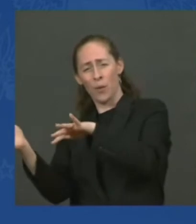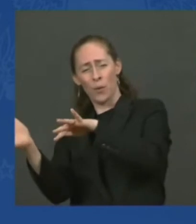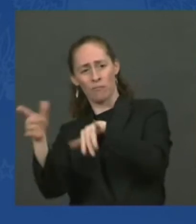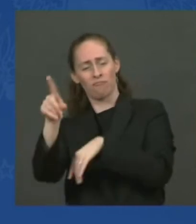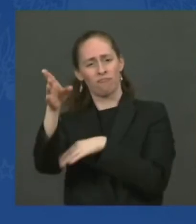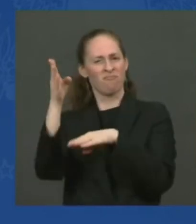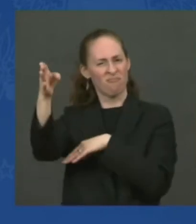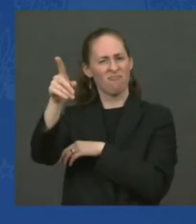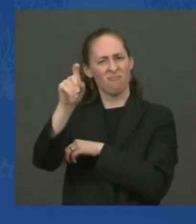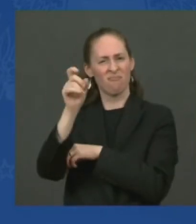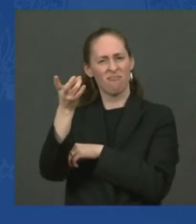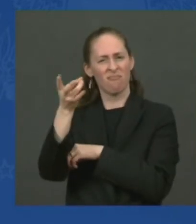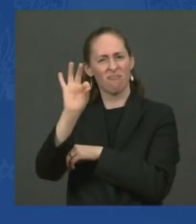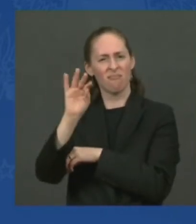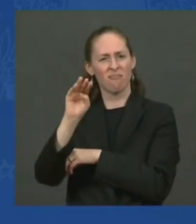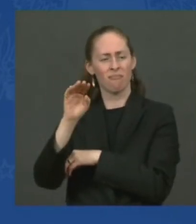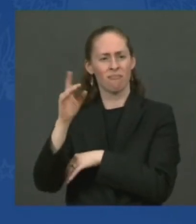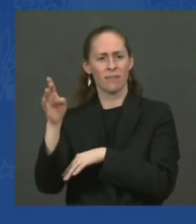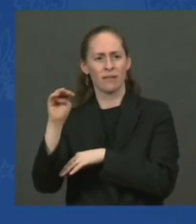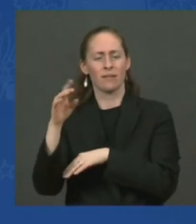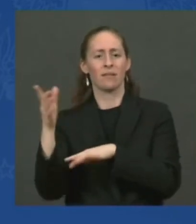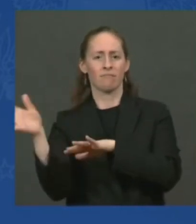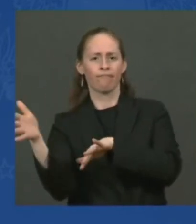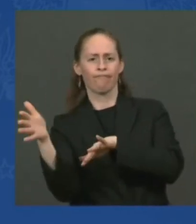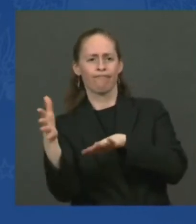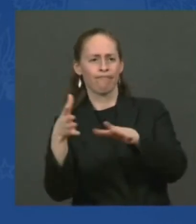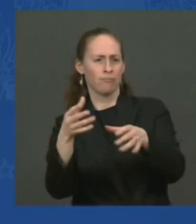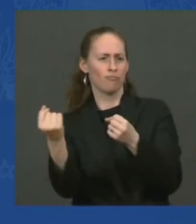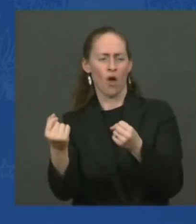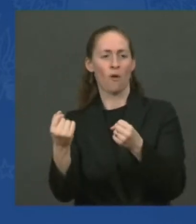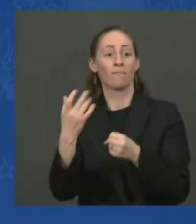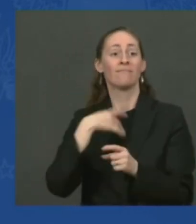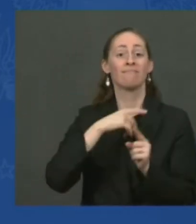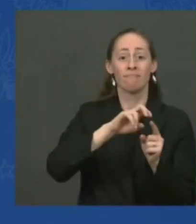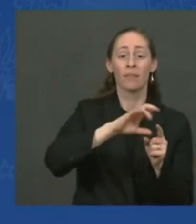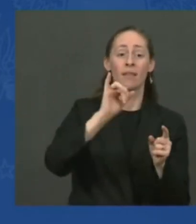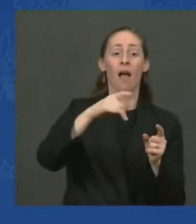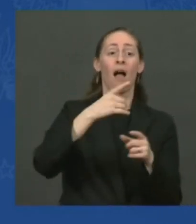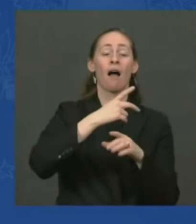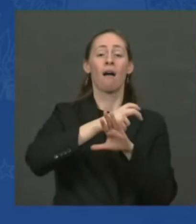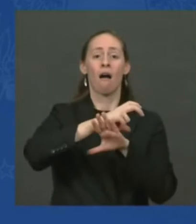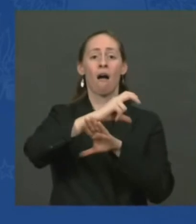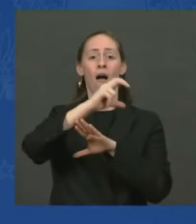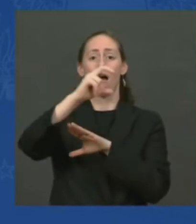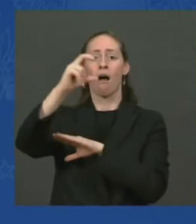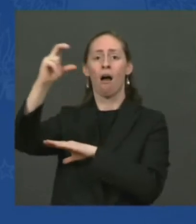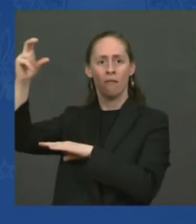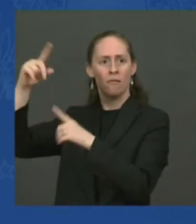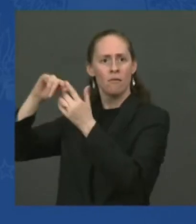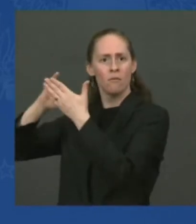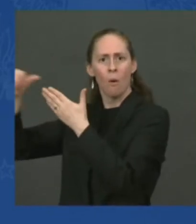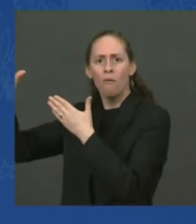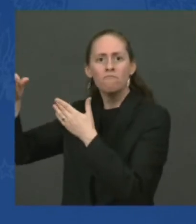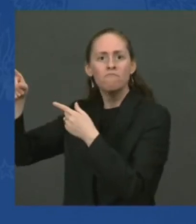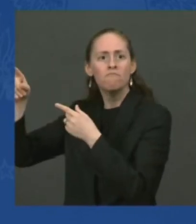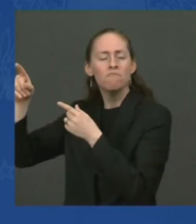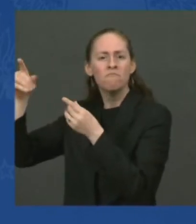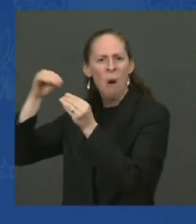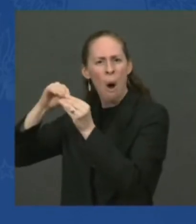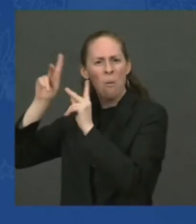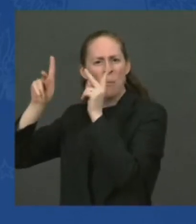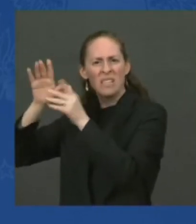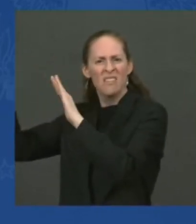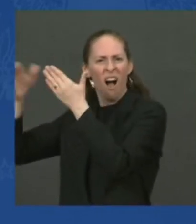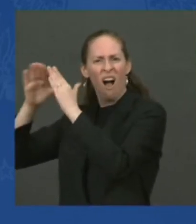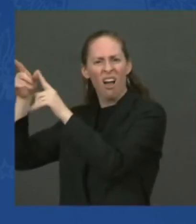New York, Chuck, up in your area, the Queens, in New Jersey. More people died there than in the